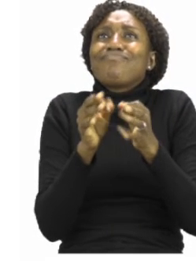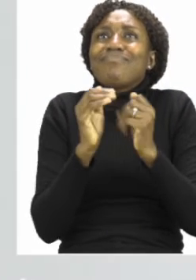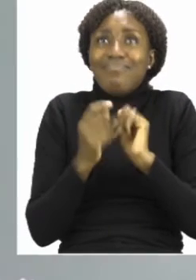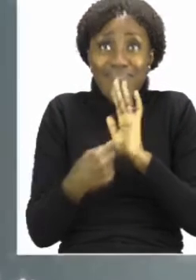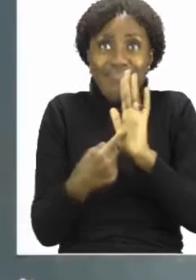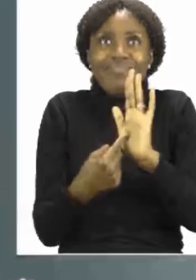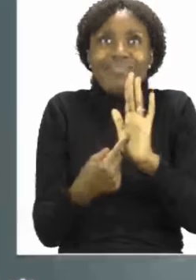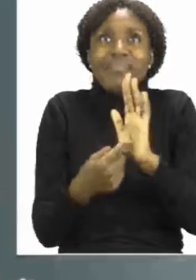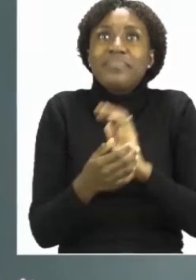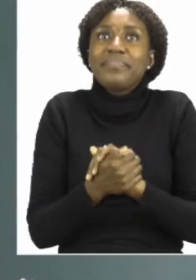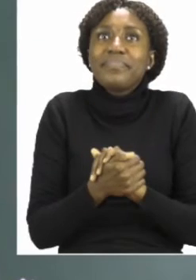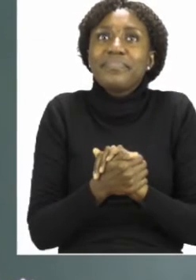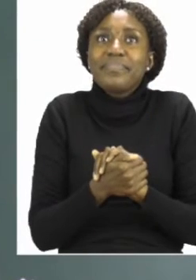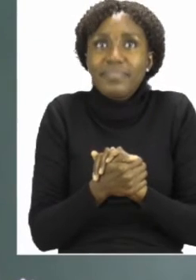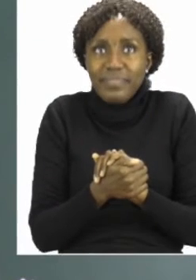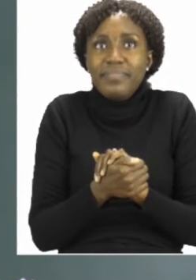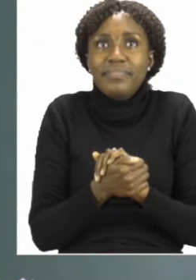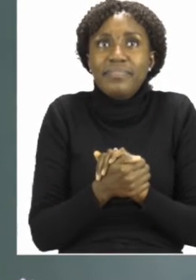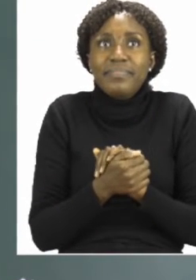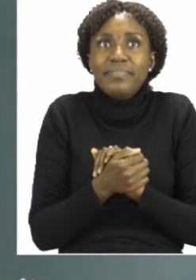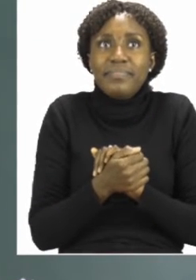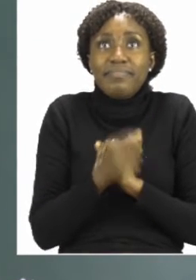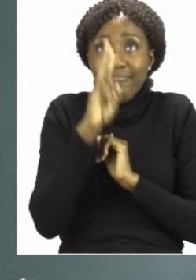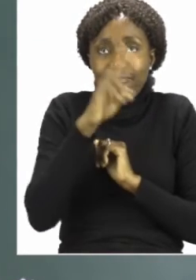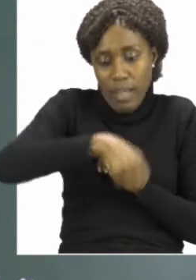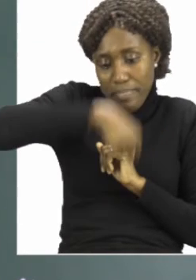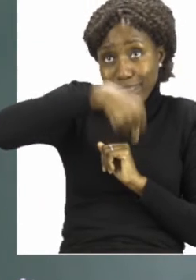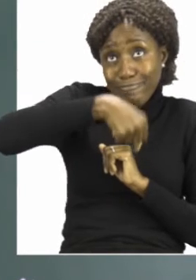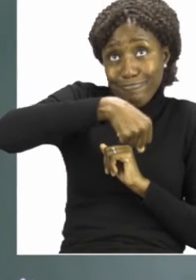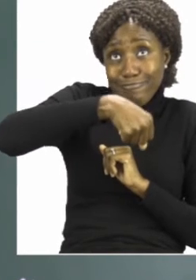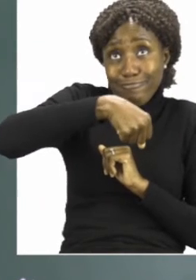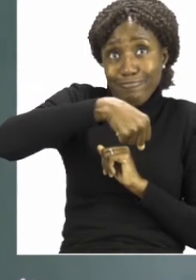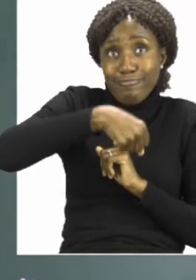you. Now here on the board, I have 2 buckets.